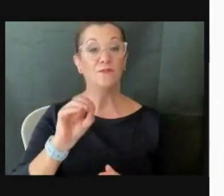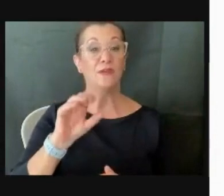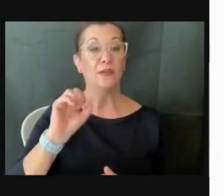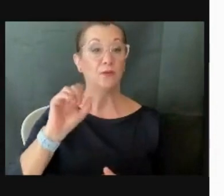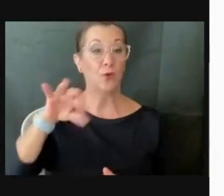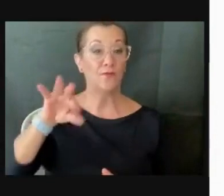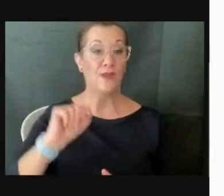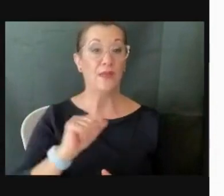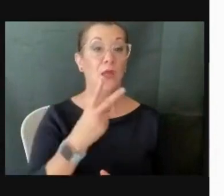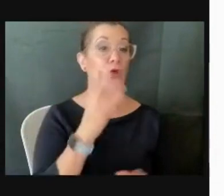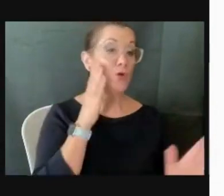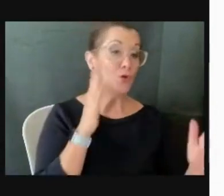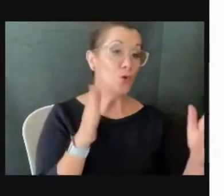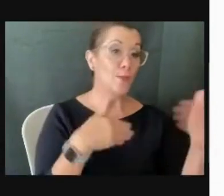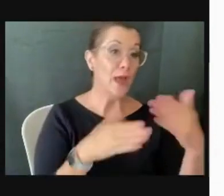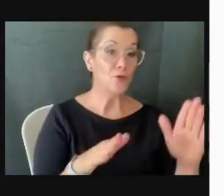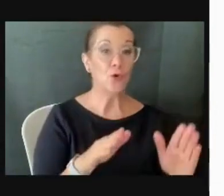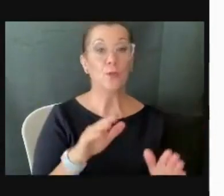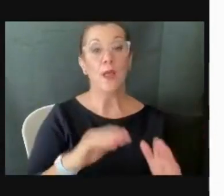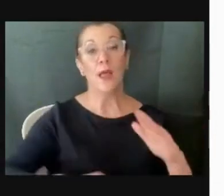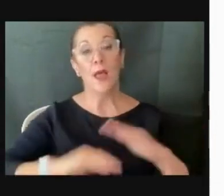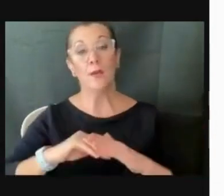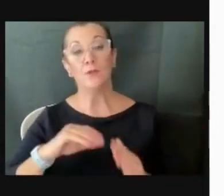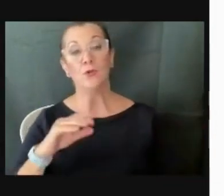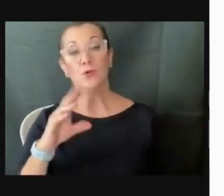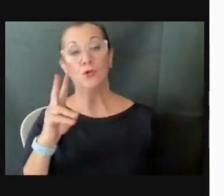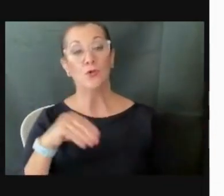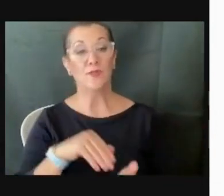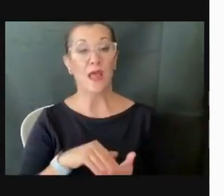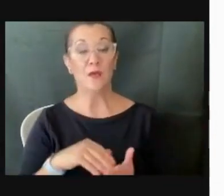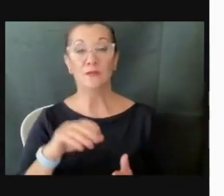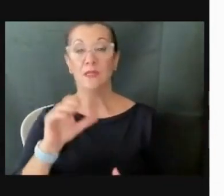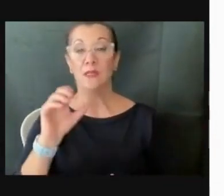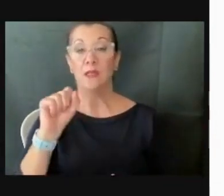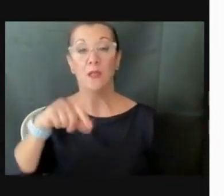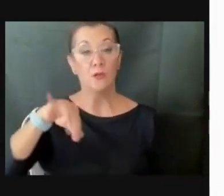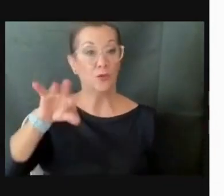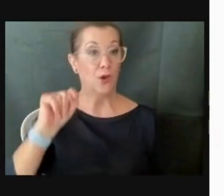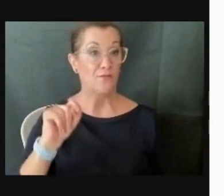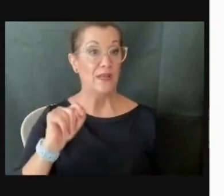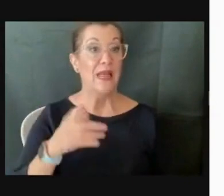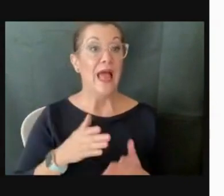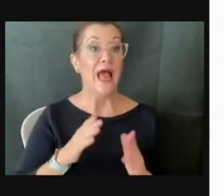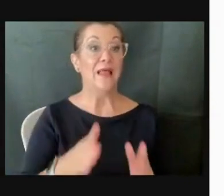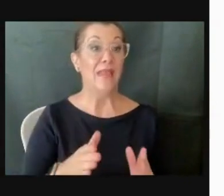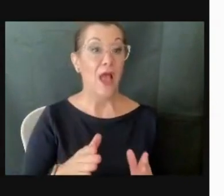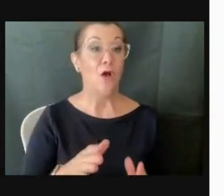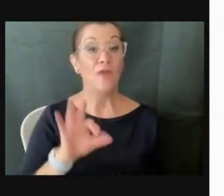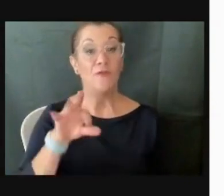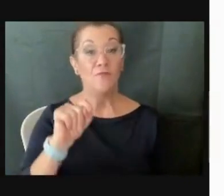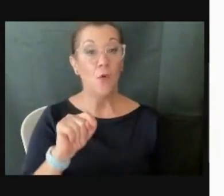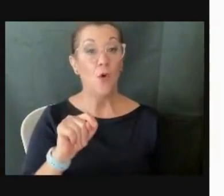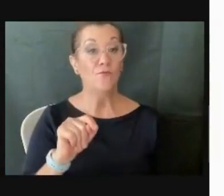two bedroom, up to 1,000 square feet. And they still have to allow you those 4-foot side and rear setbacks.